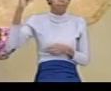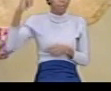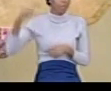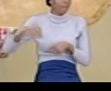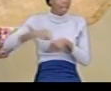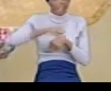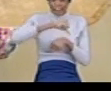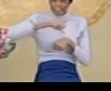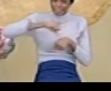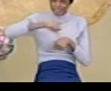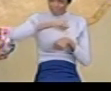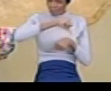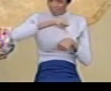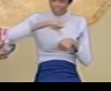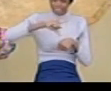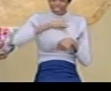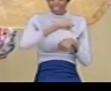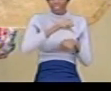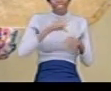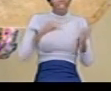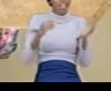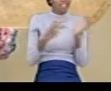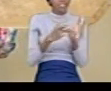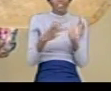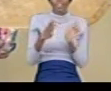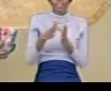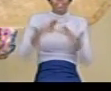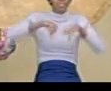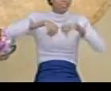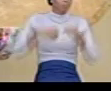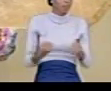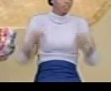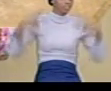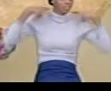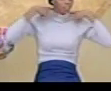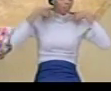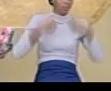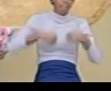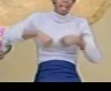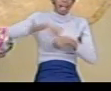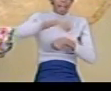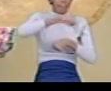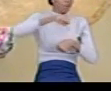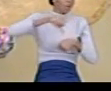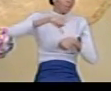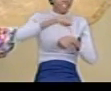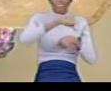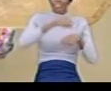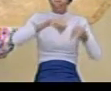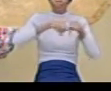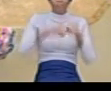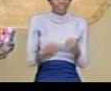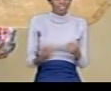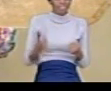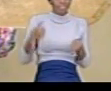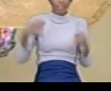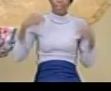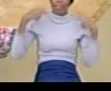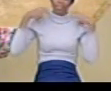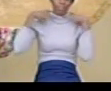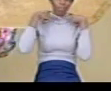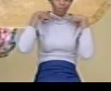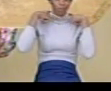yoke. By the anointing, Jesus breaks the yoke. Anointing breaks